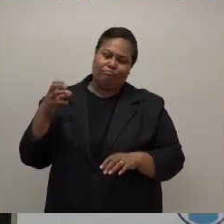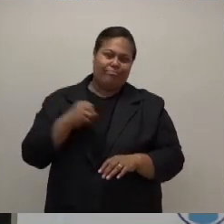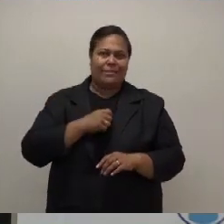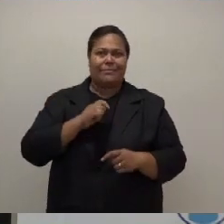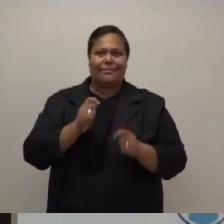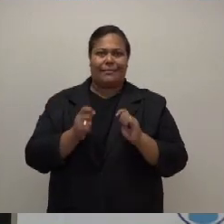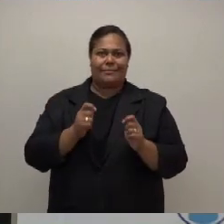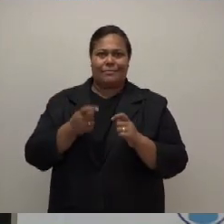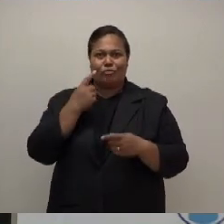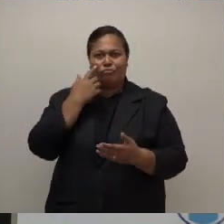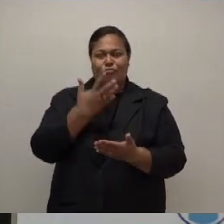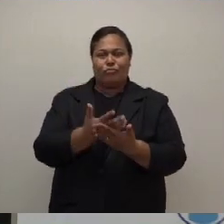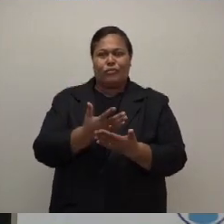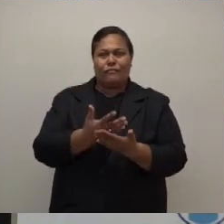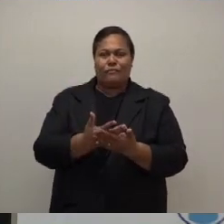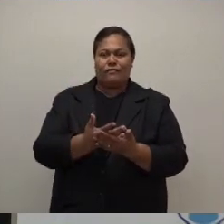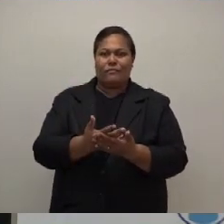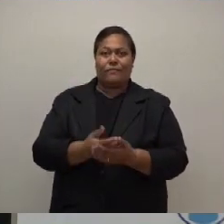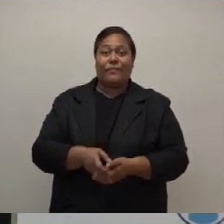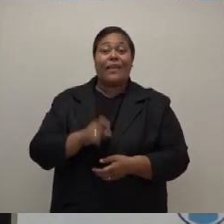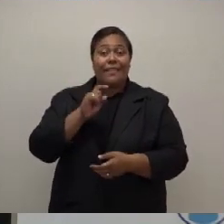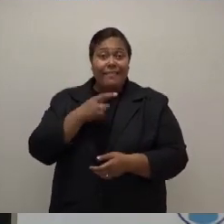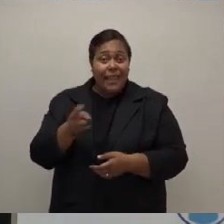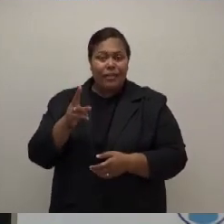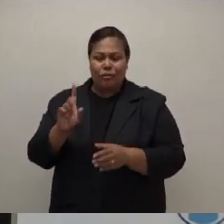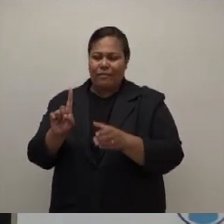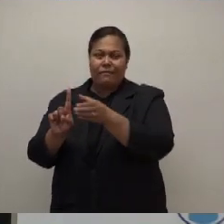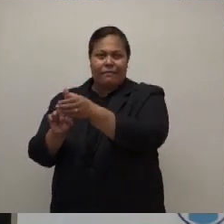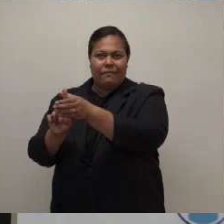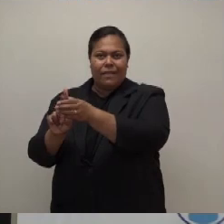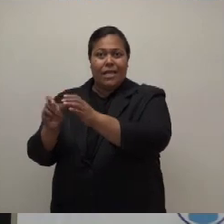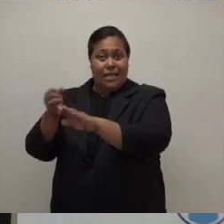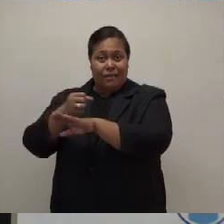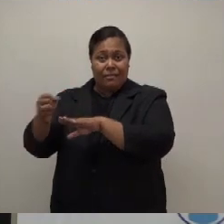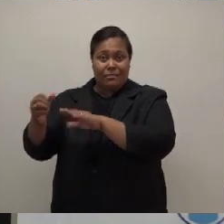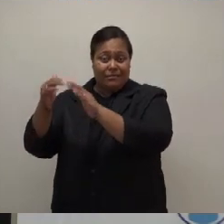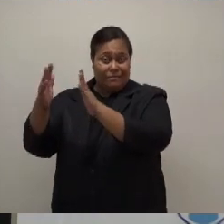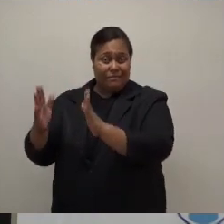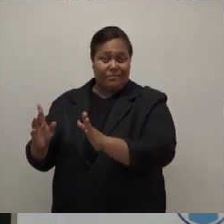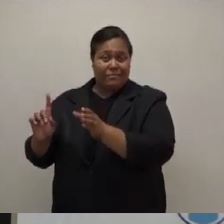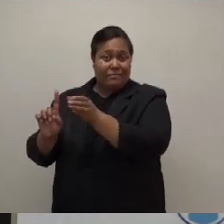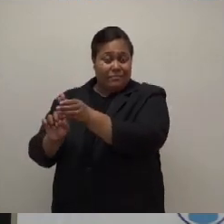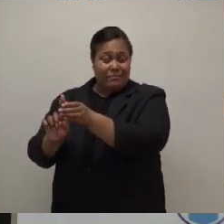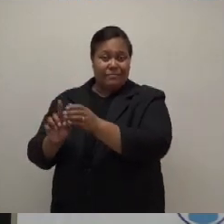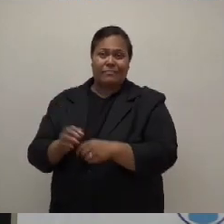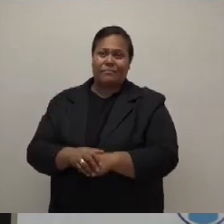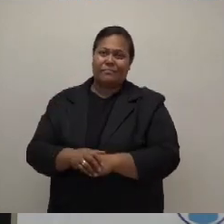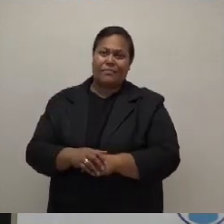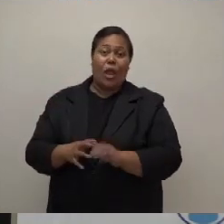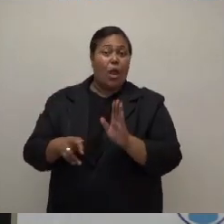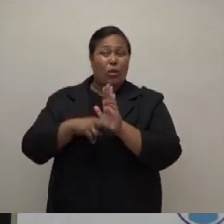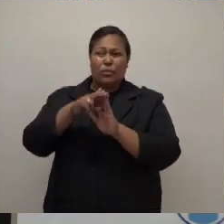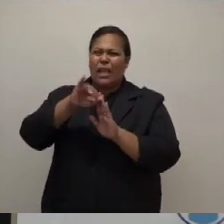government designated quarantine, whether that's a pre-approved hotel or